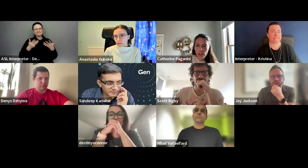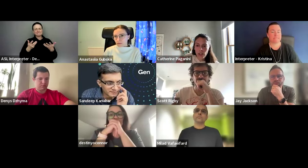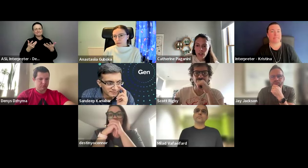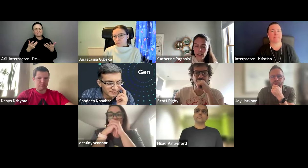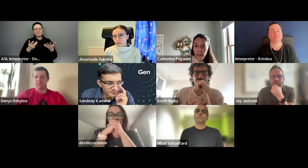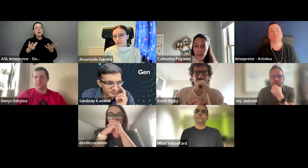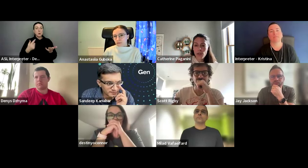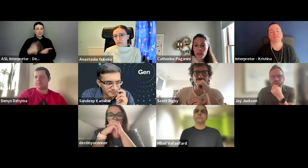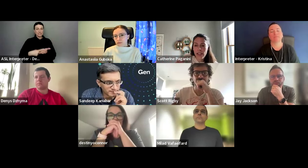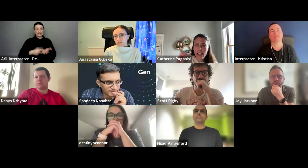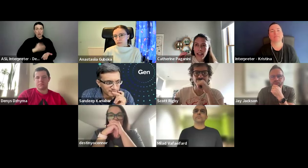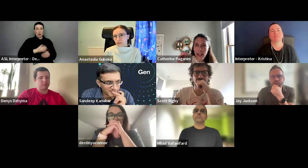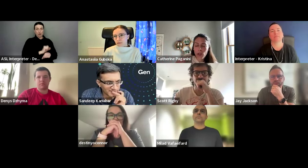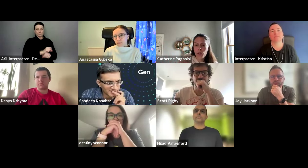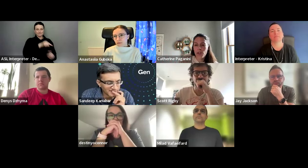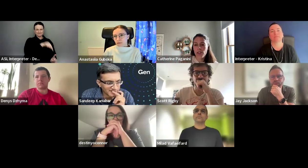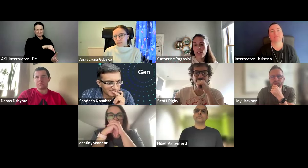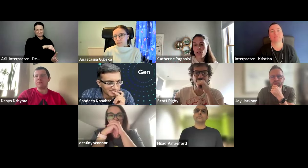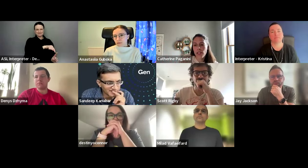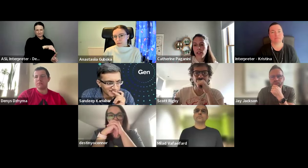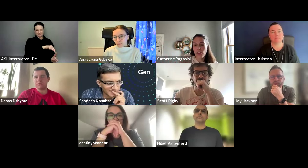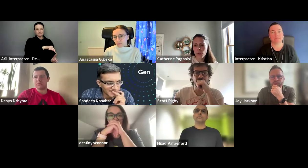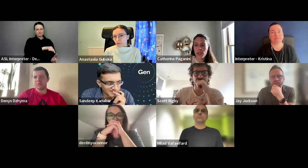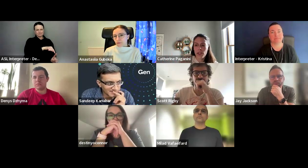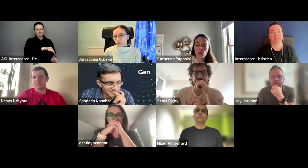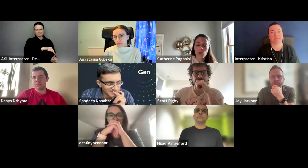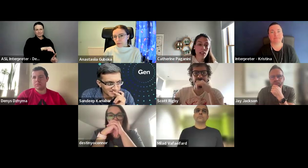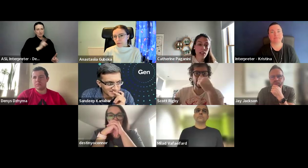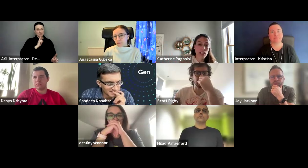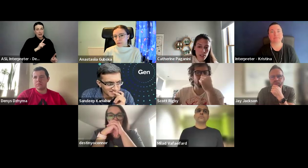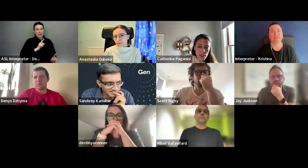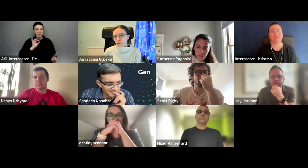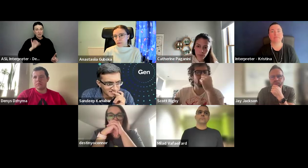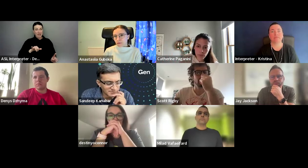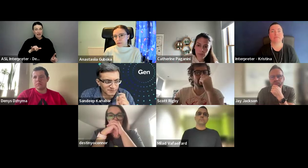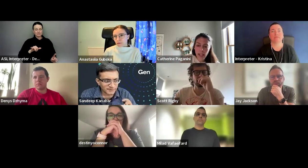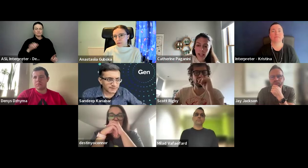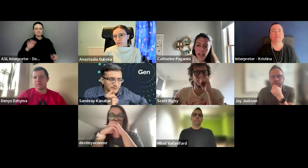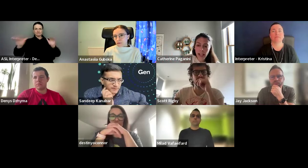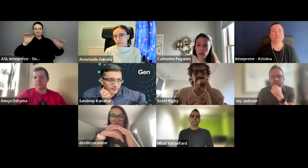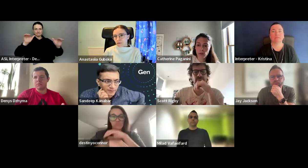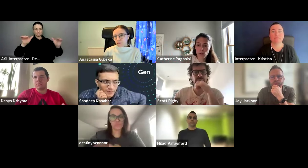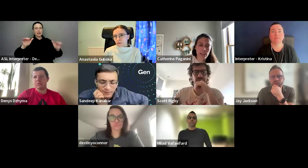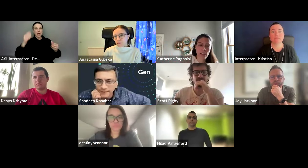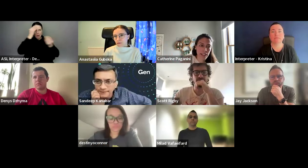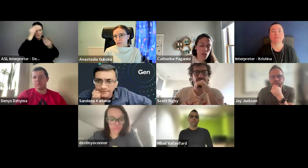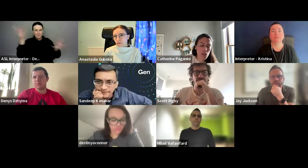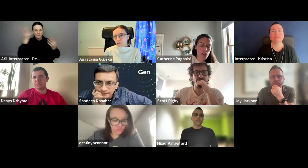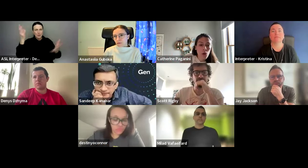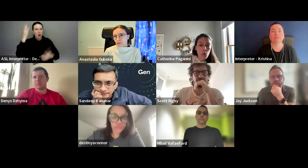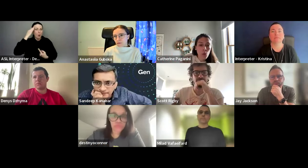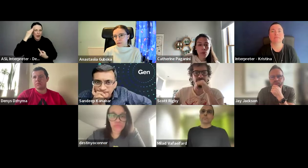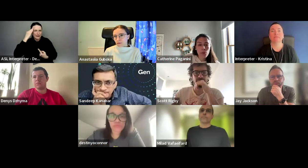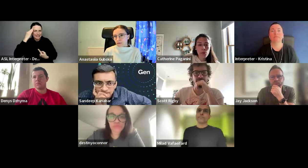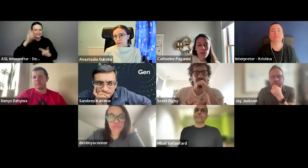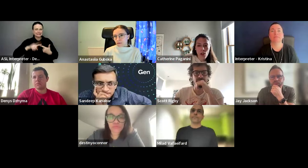our work, it is really like every opportunity is really an opportunity to raise awareness and recruit allies,